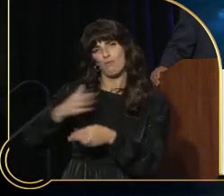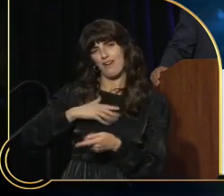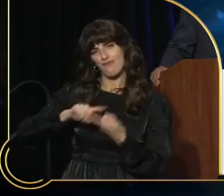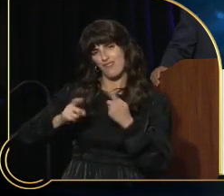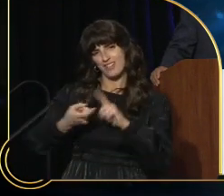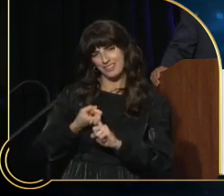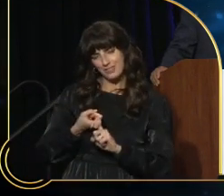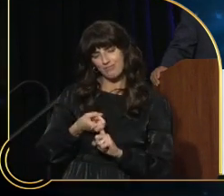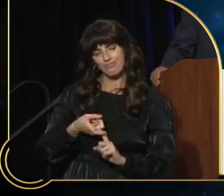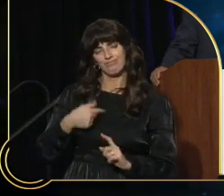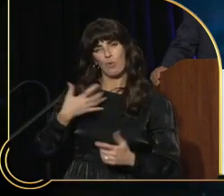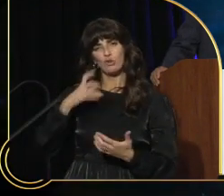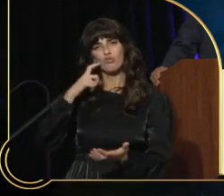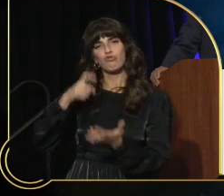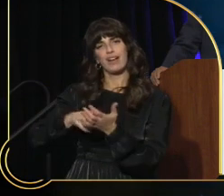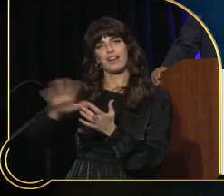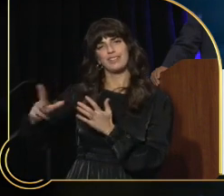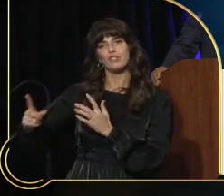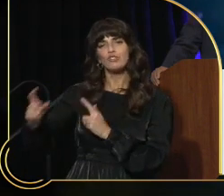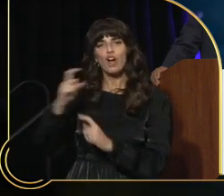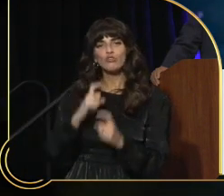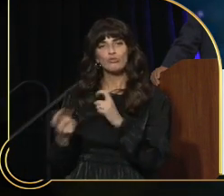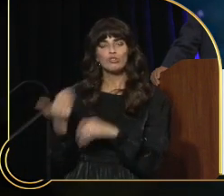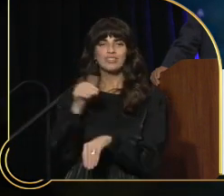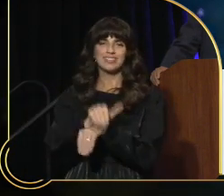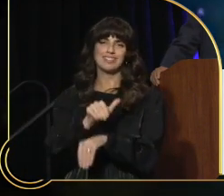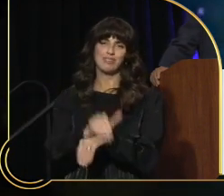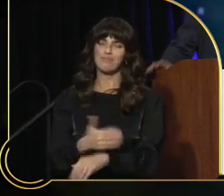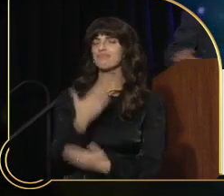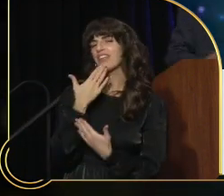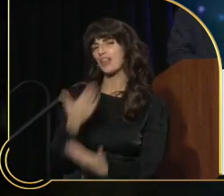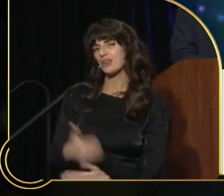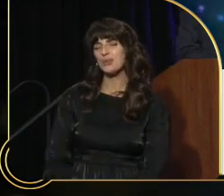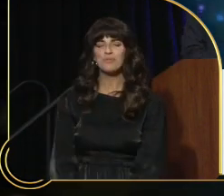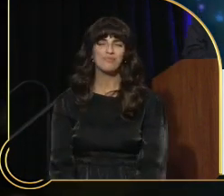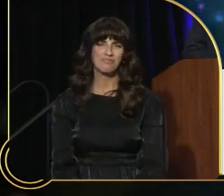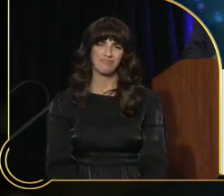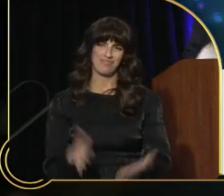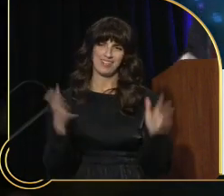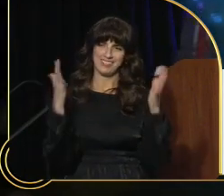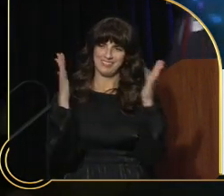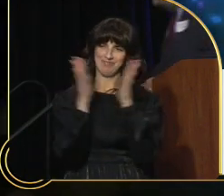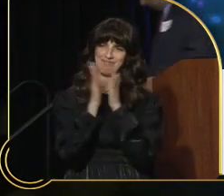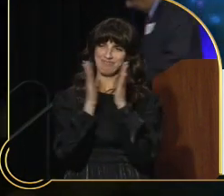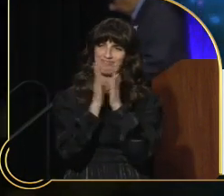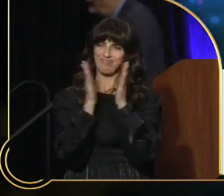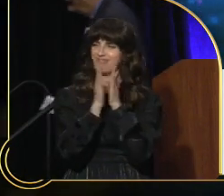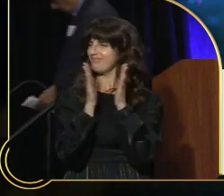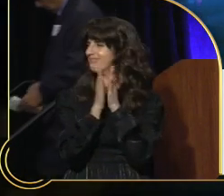and to recognize his contributions this evening. Thank you.